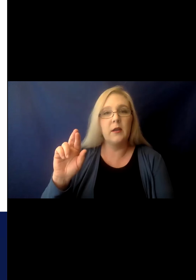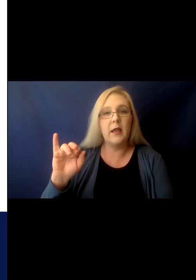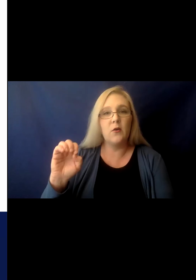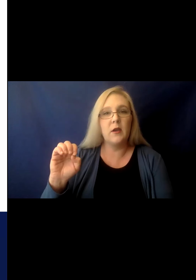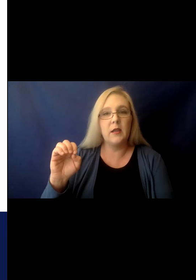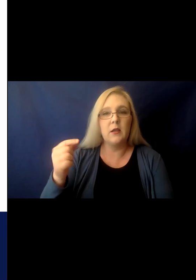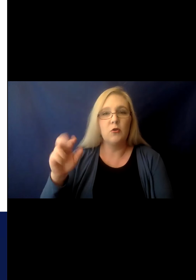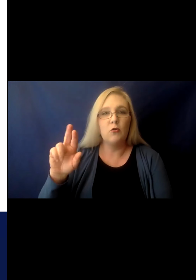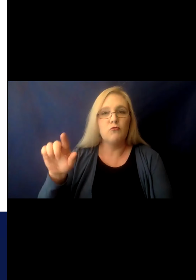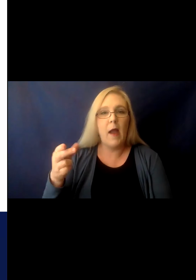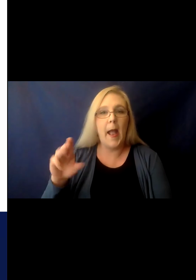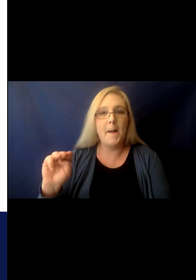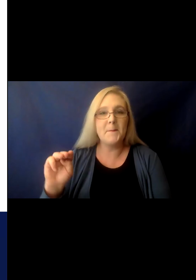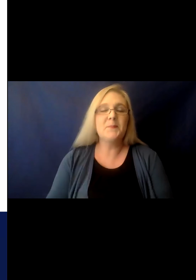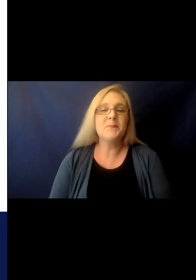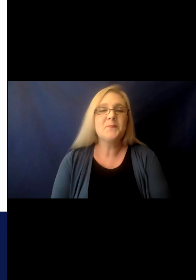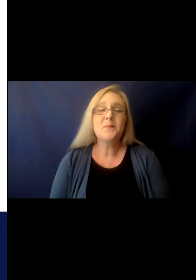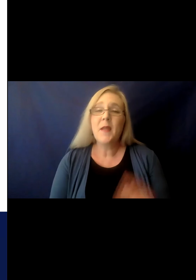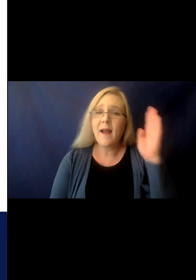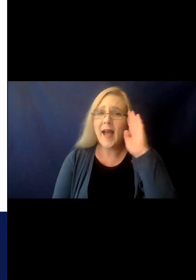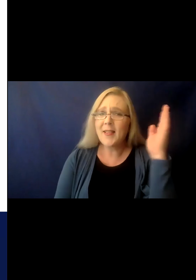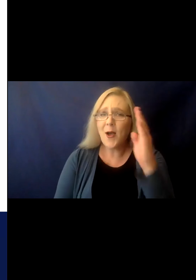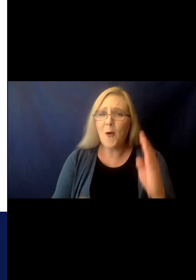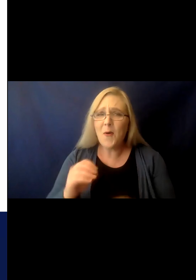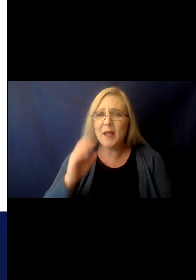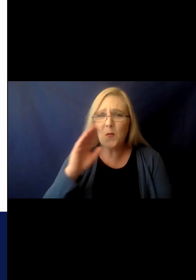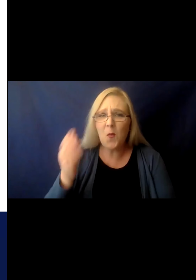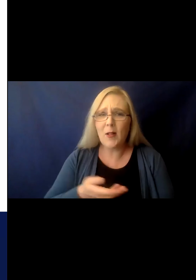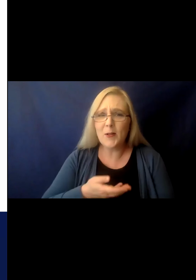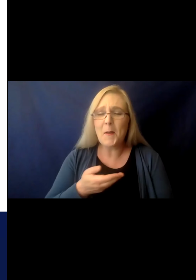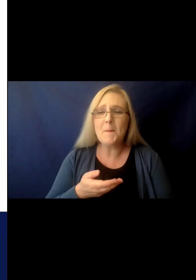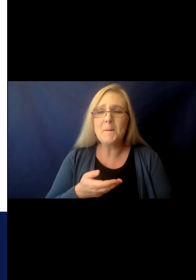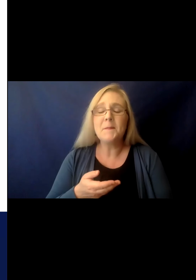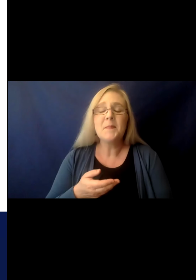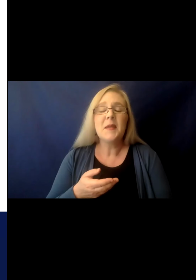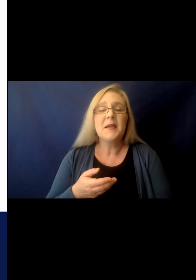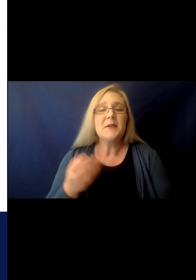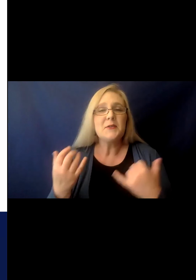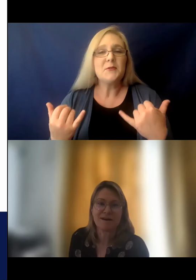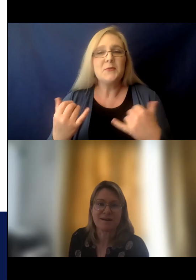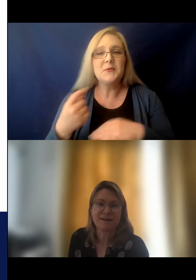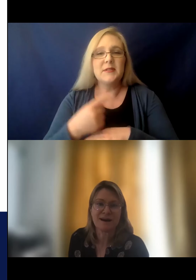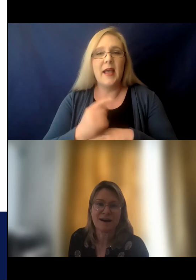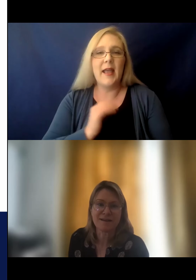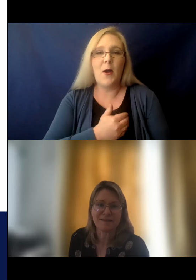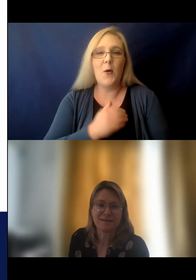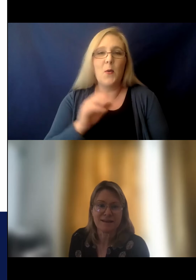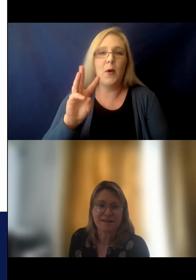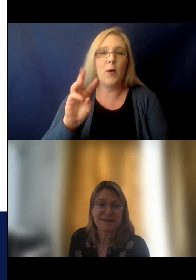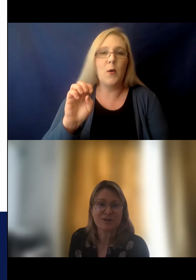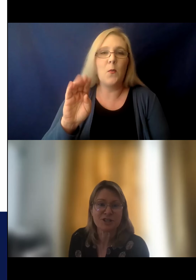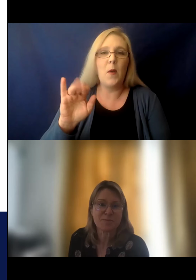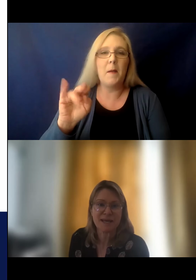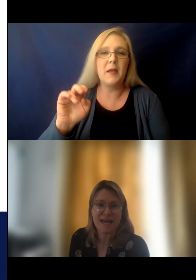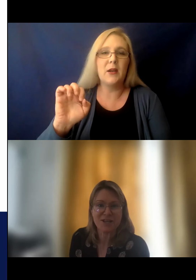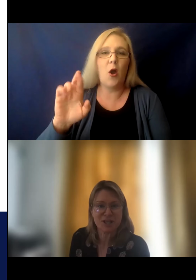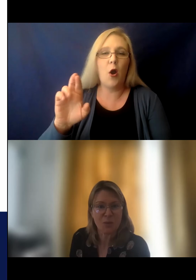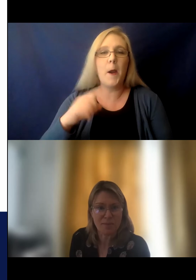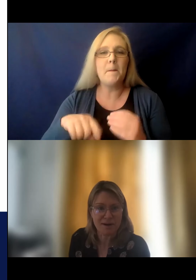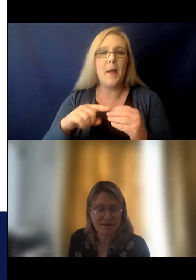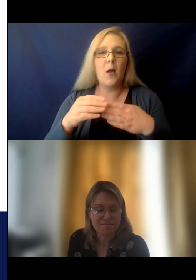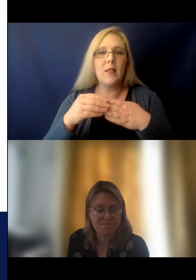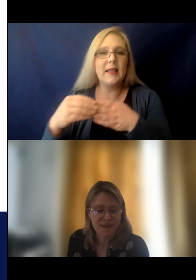Hi all, welcome. We want to welcome you today to this webinar on the Leadership and